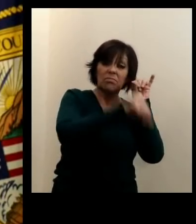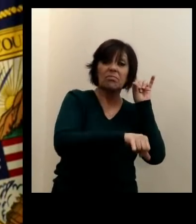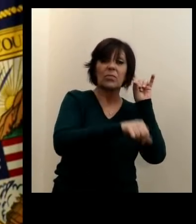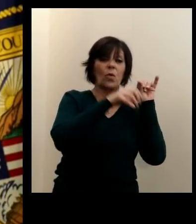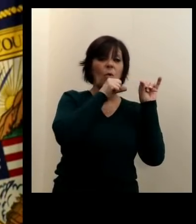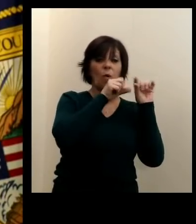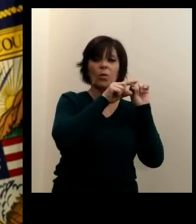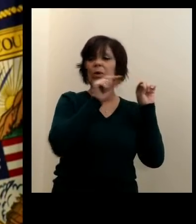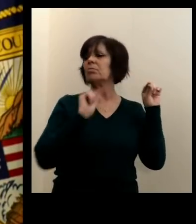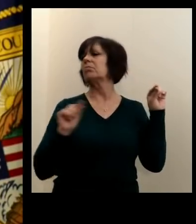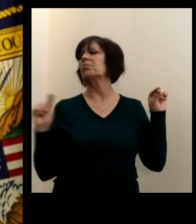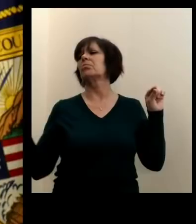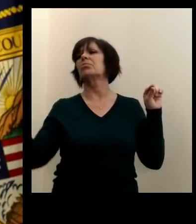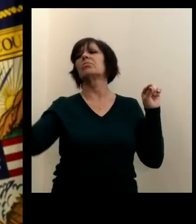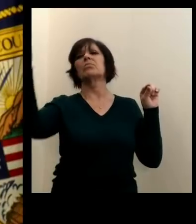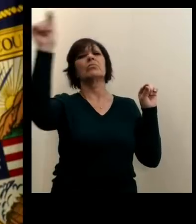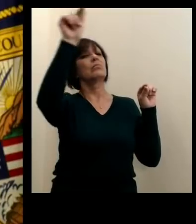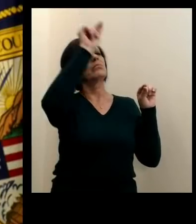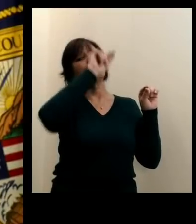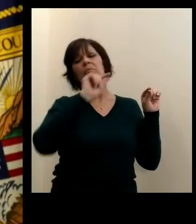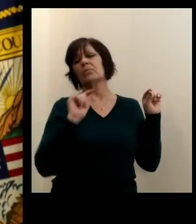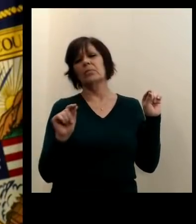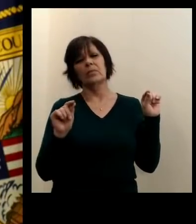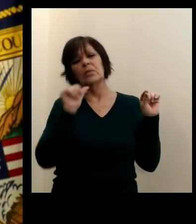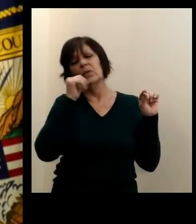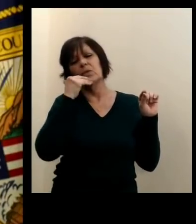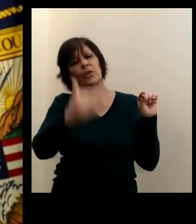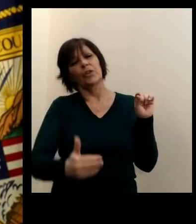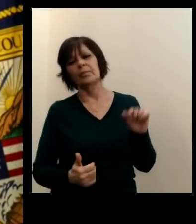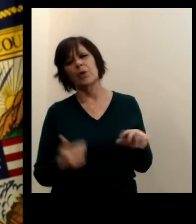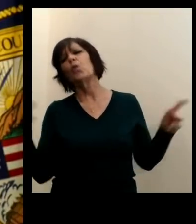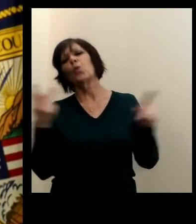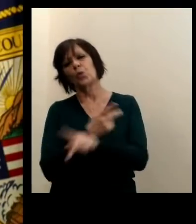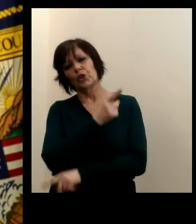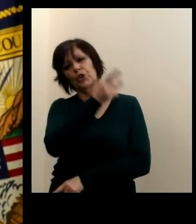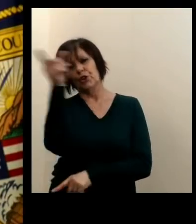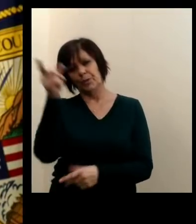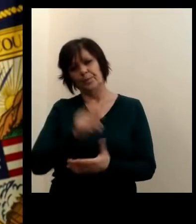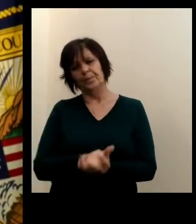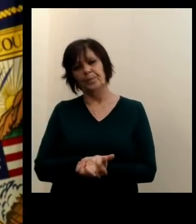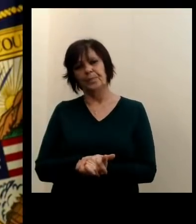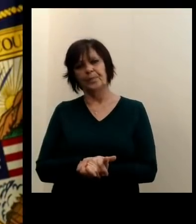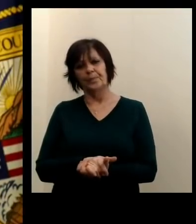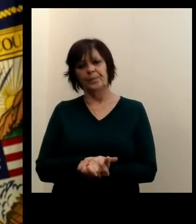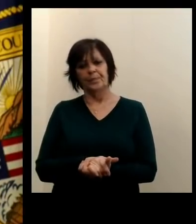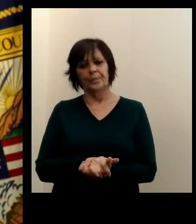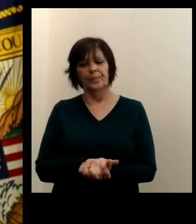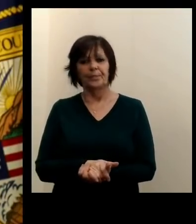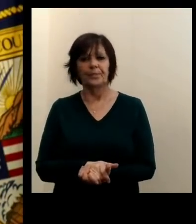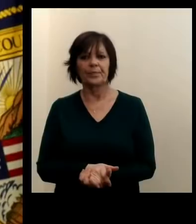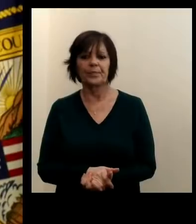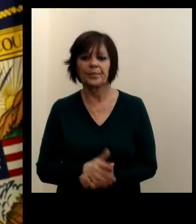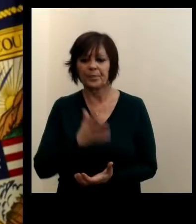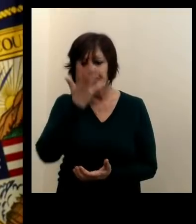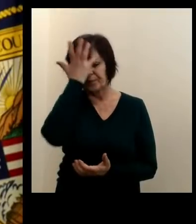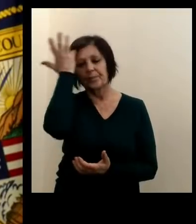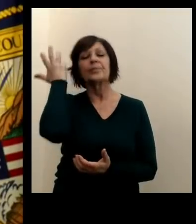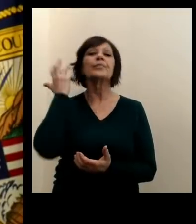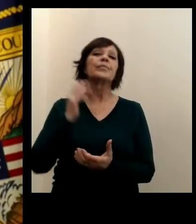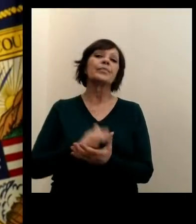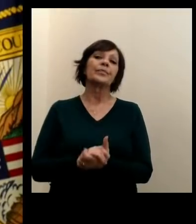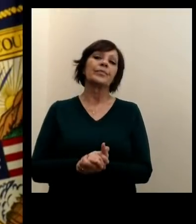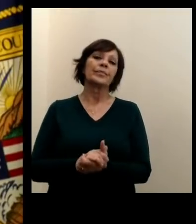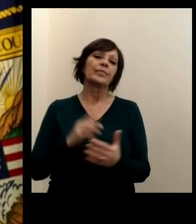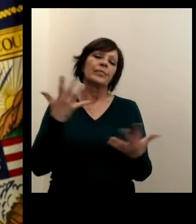orange zone when there are other parts of Western New York that are doing much worse, or for that matter, other parts of upstate that are doing much worse